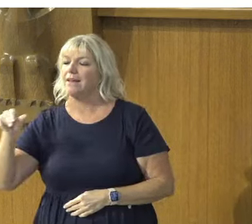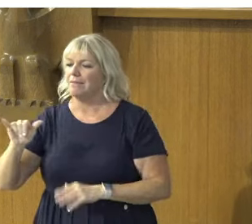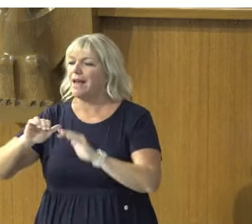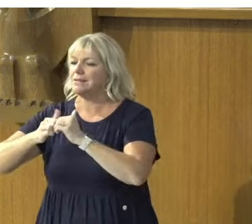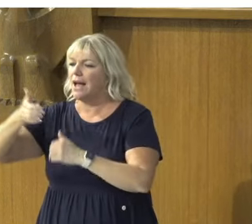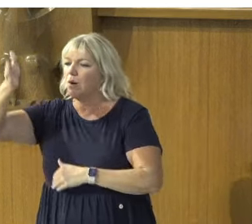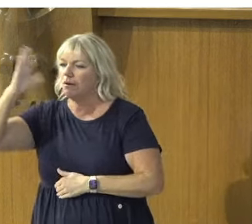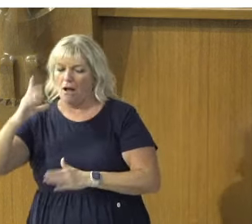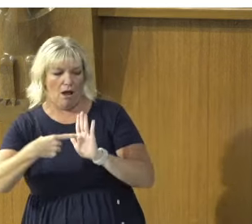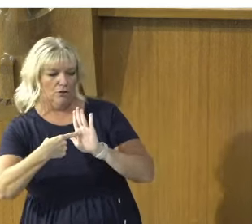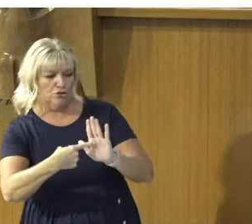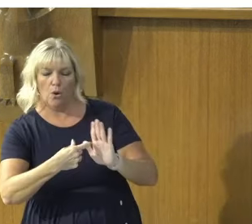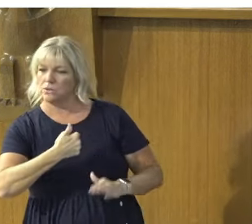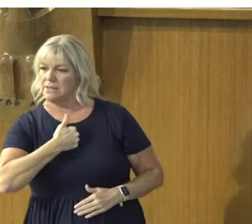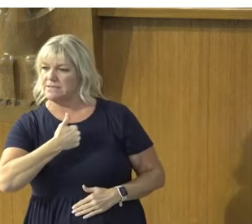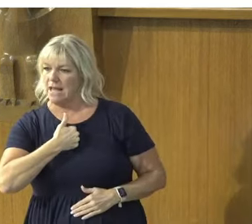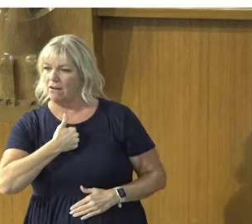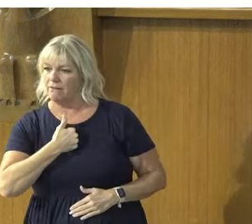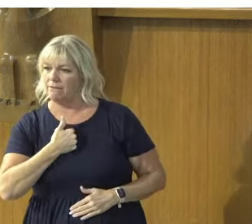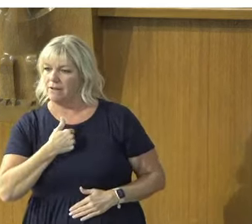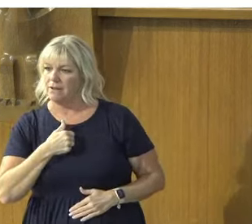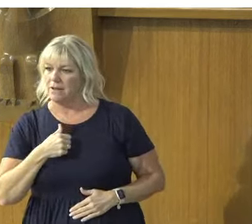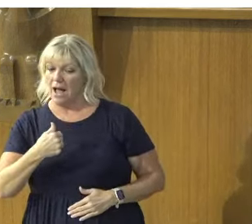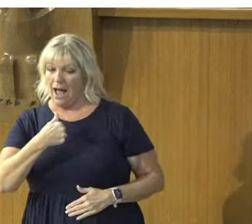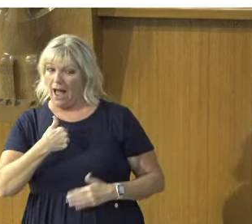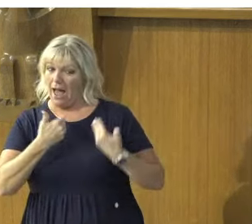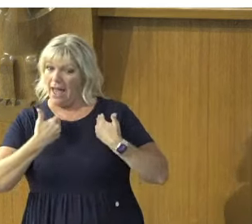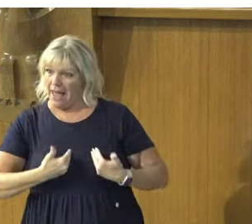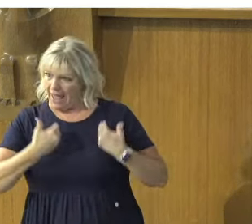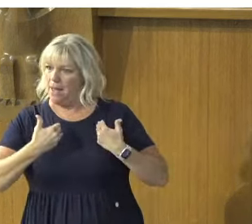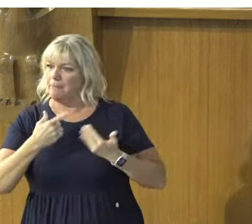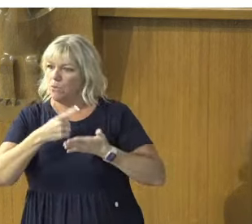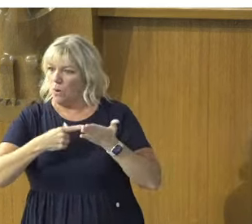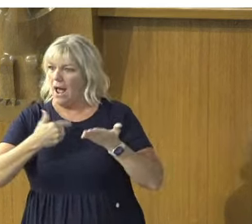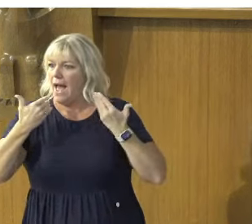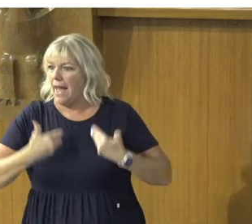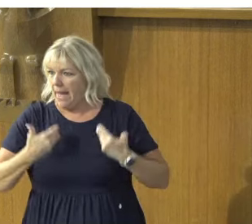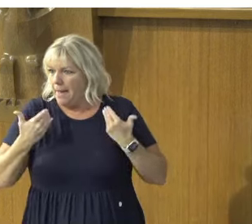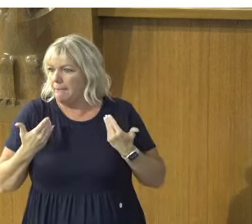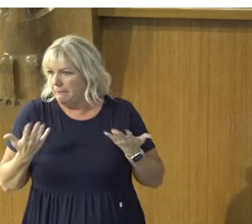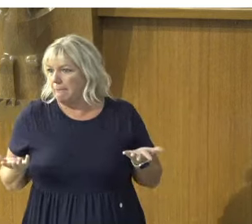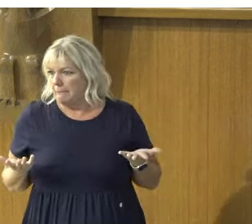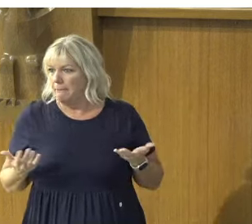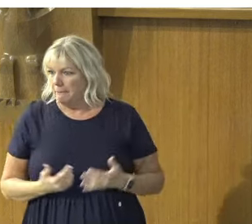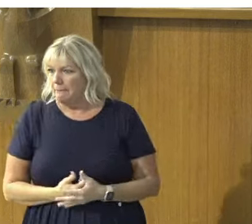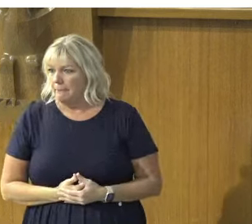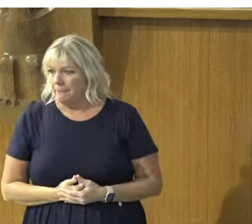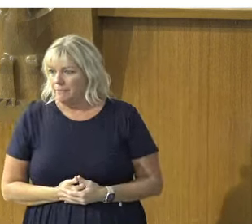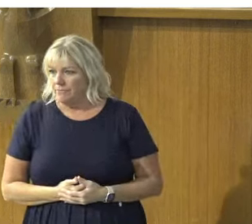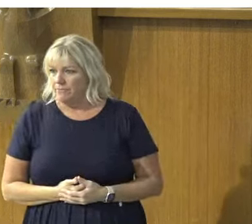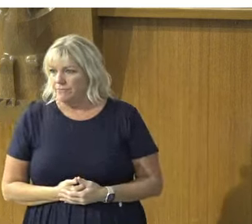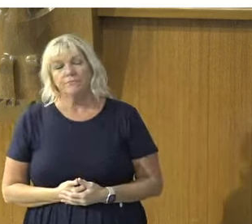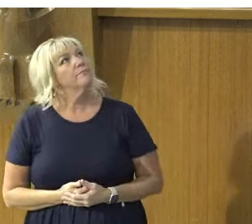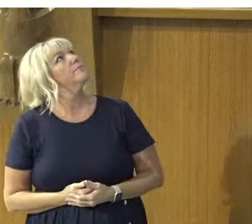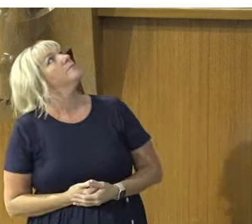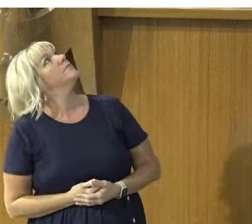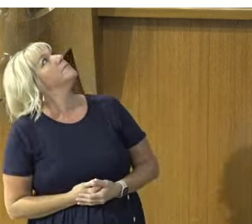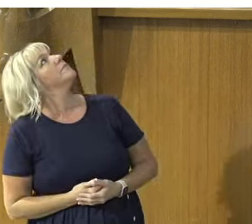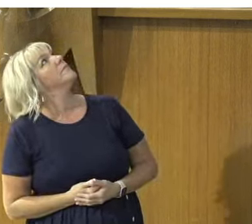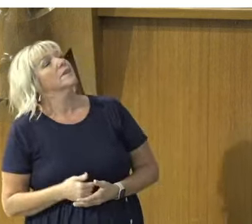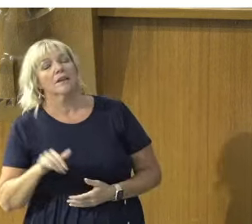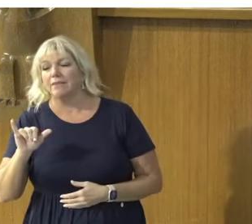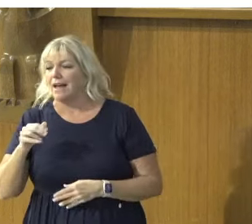to Moses in this scene, and the name is I am that I am. And that is the tetragrammaton, if we're going to be